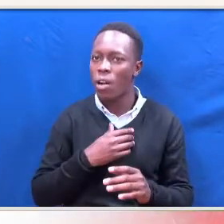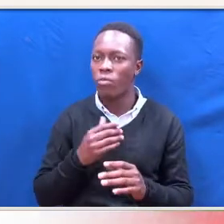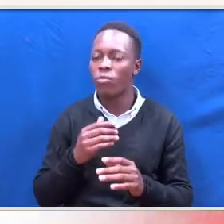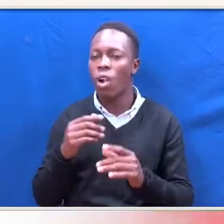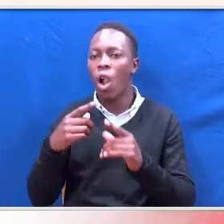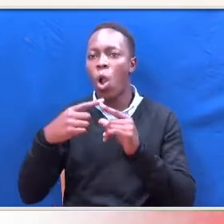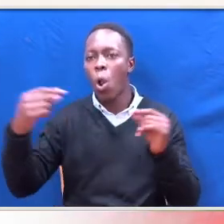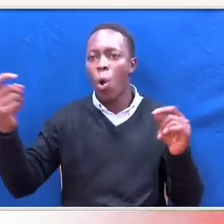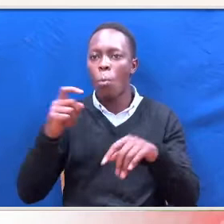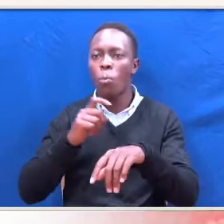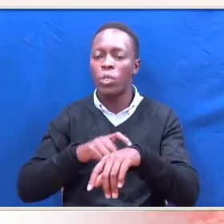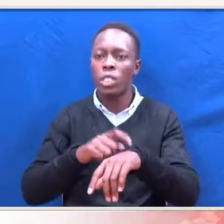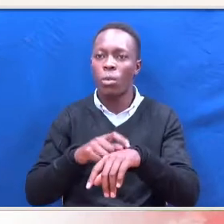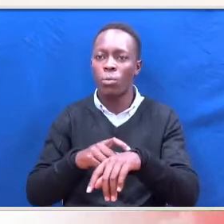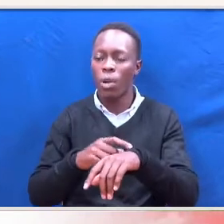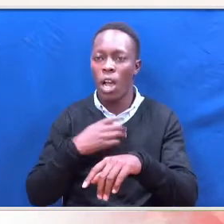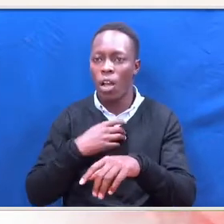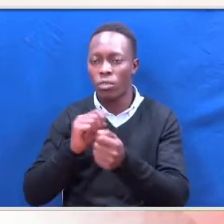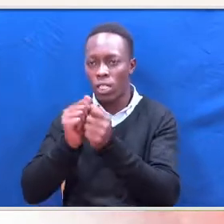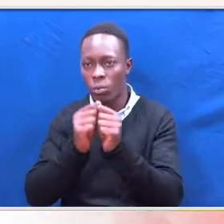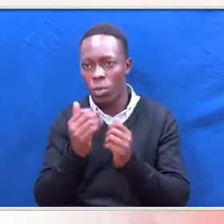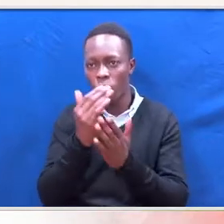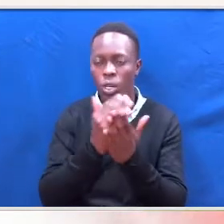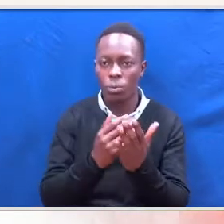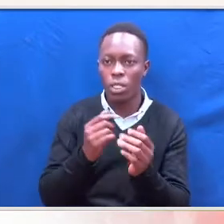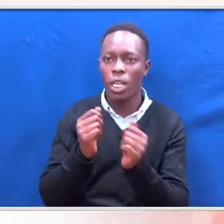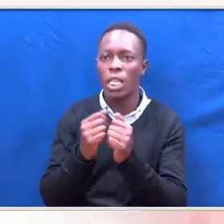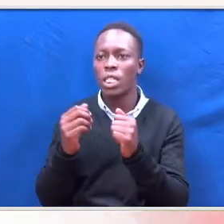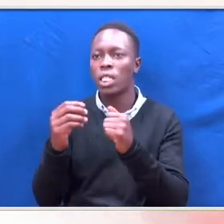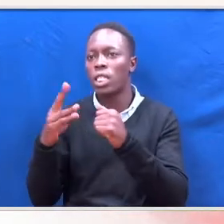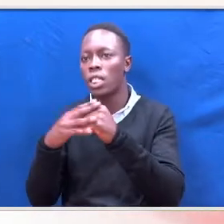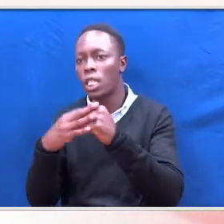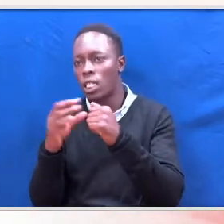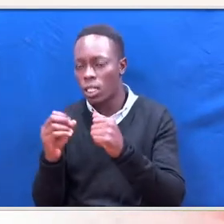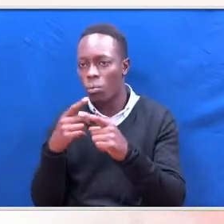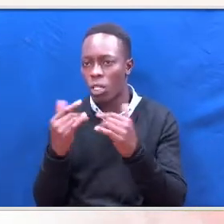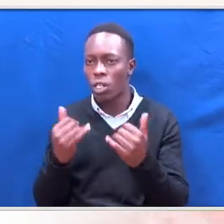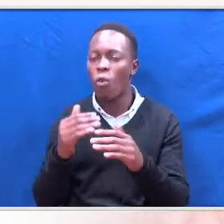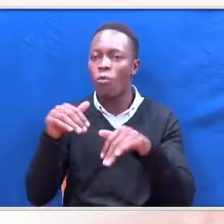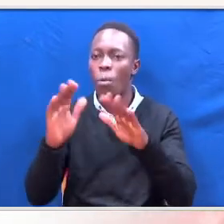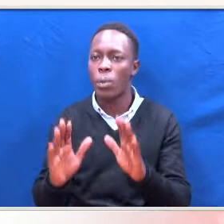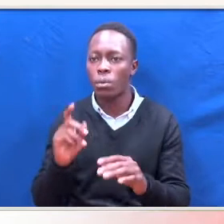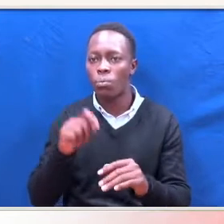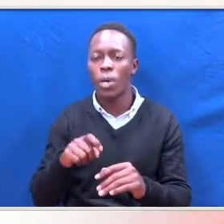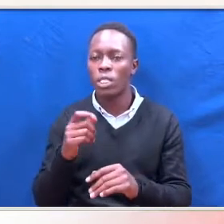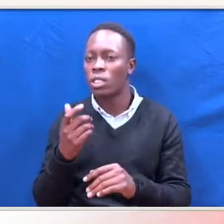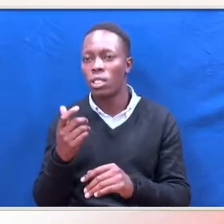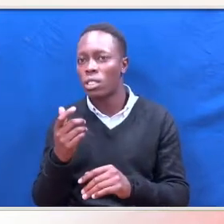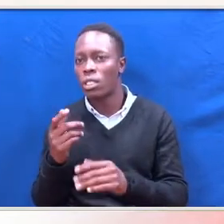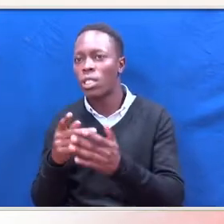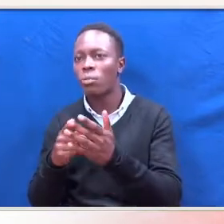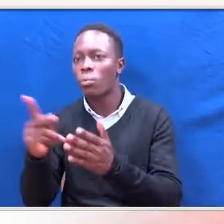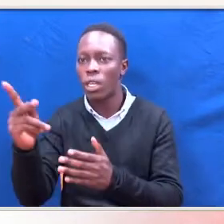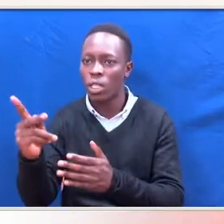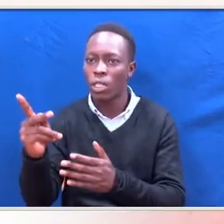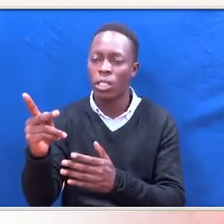long, long period since the structural adjustment programs of the 1980s, but it is time farmers go. It doesn't cost much. Go and get